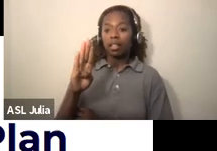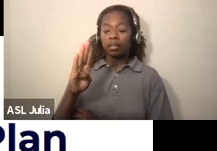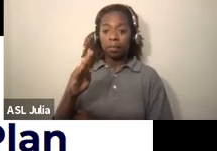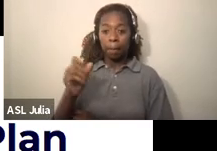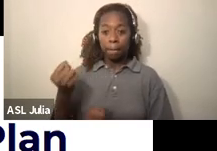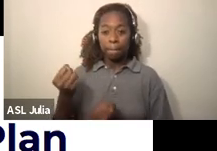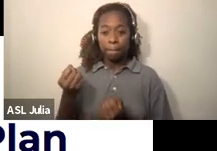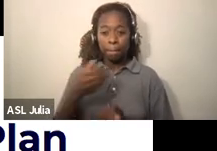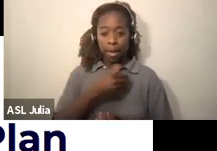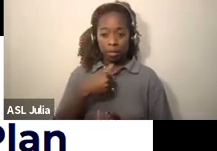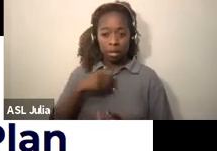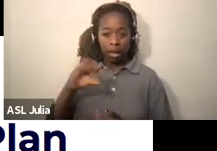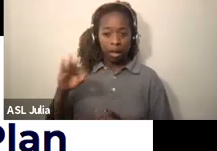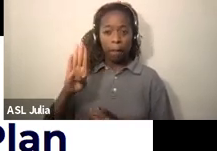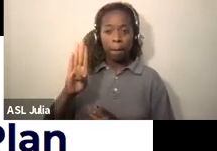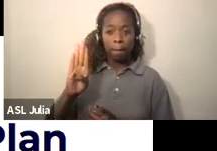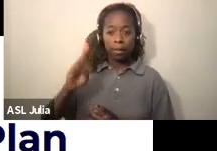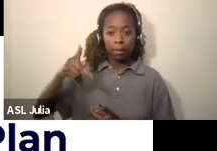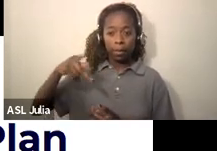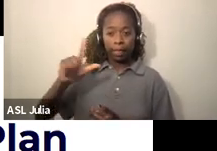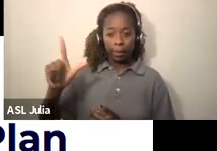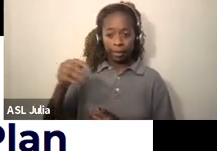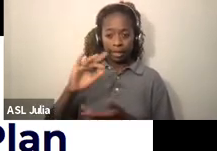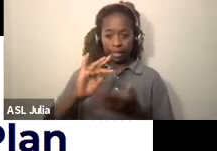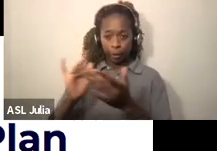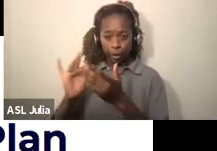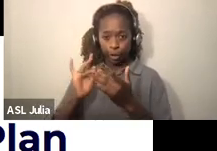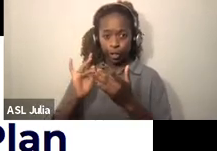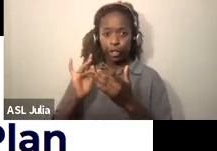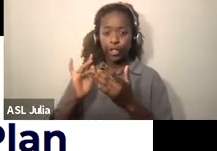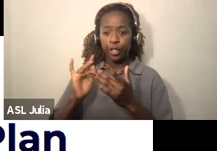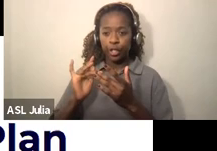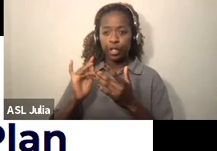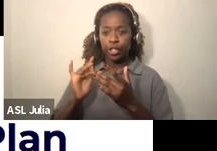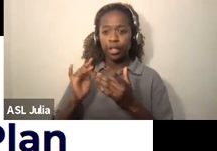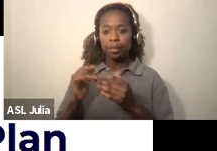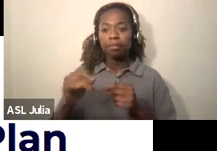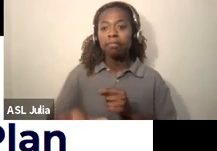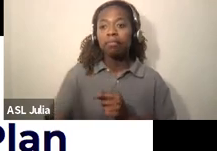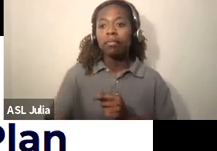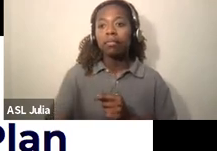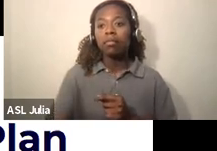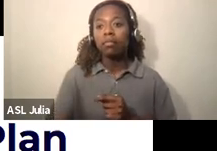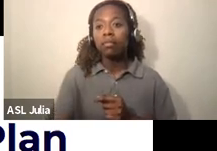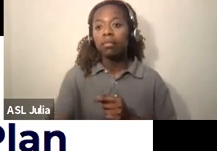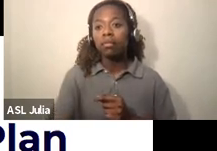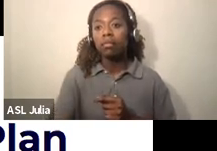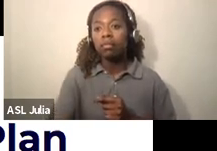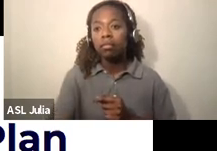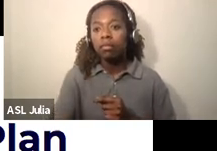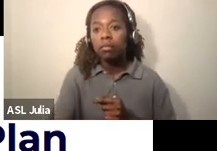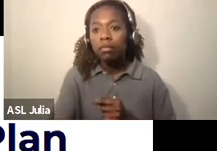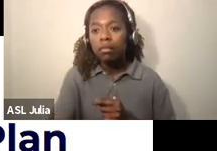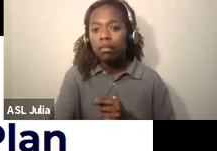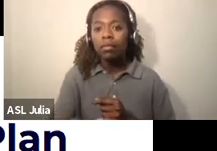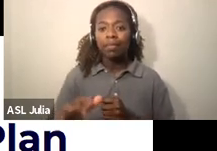and integrate access with collection access with boston public library interlibrary loan is reserved